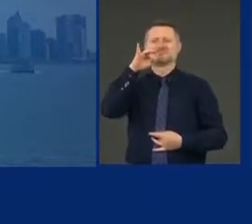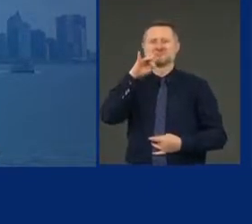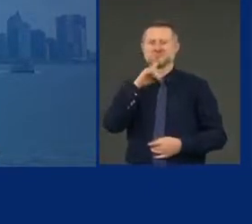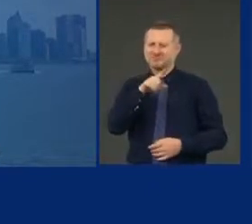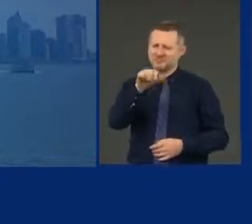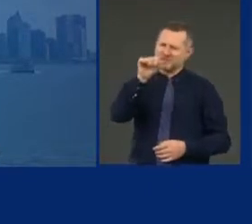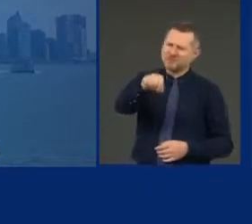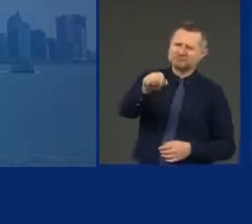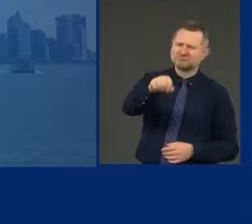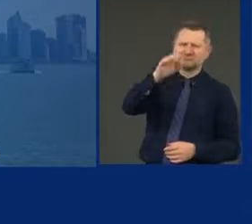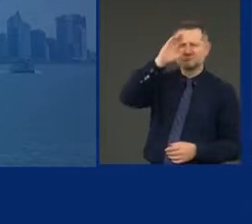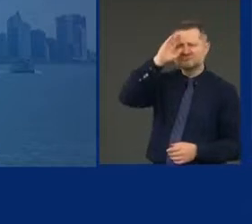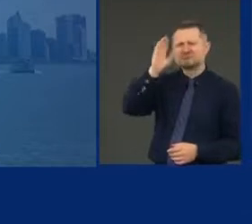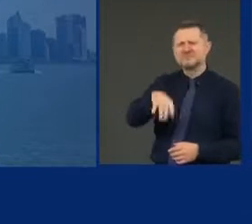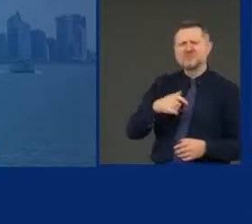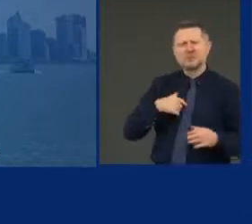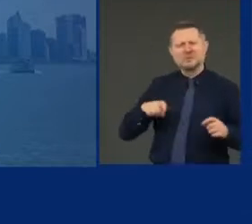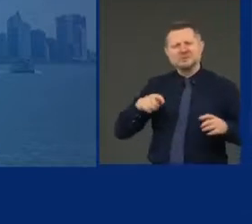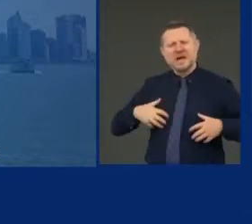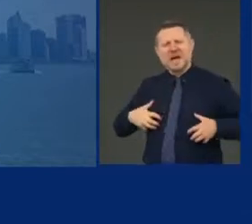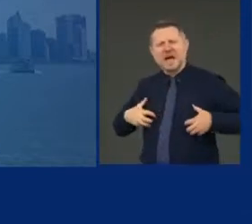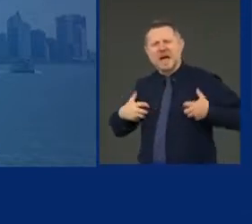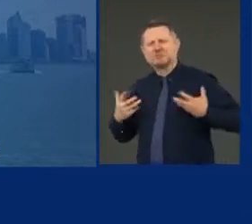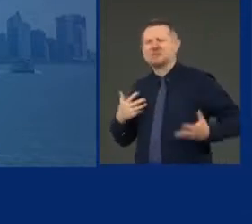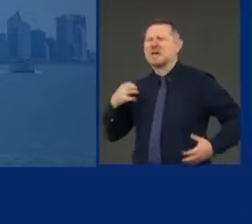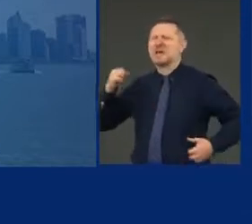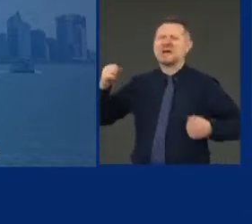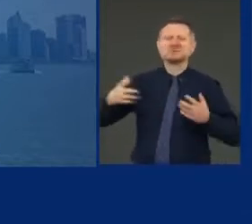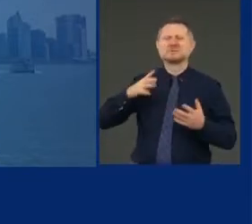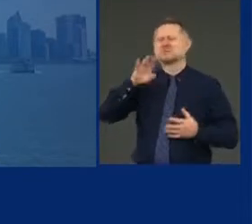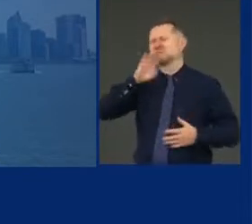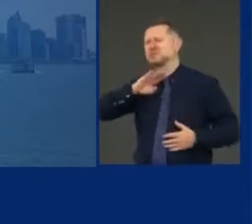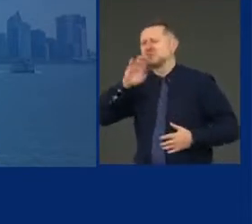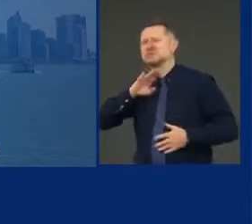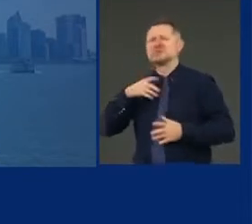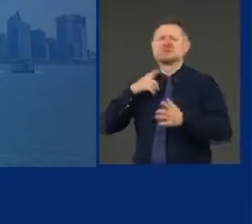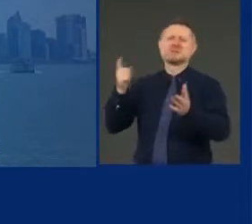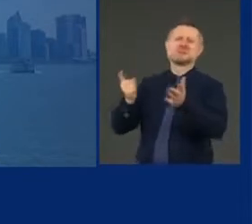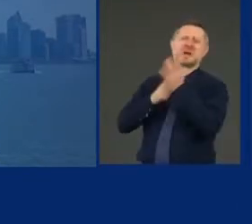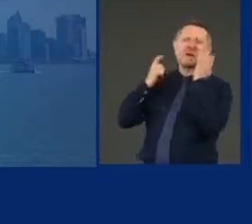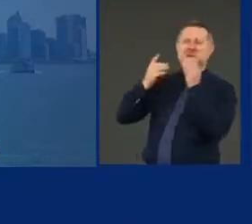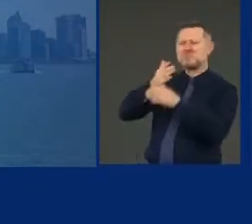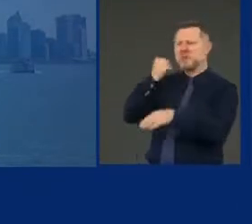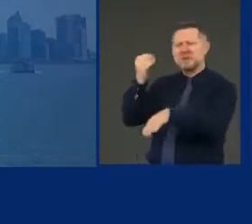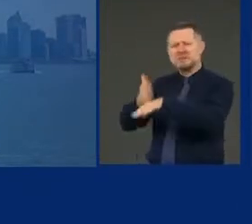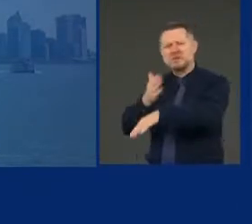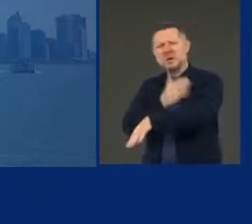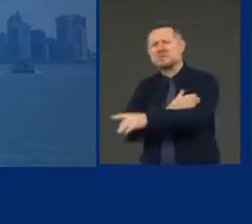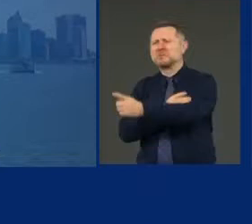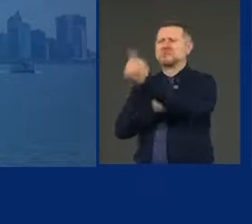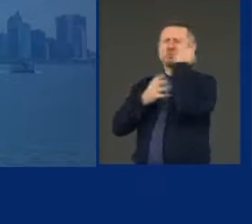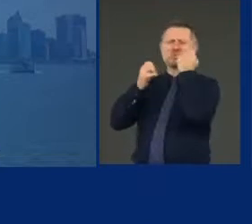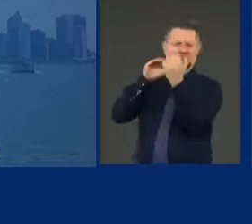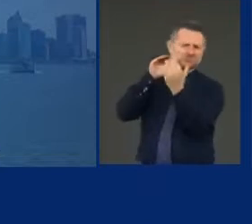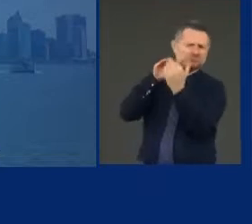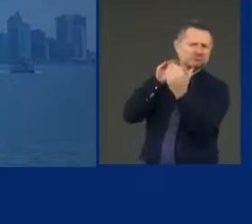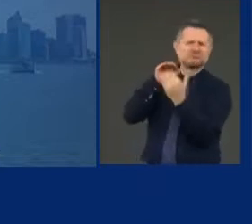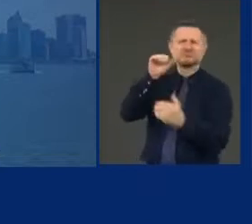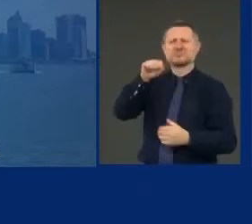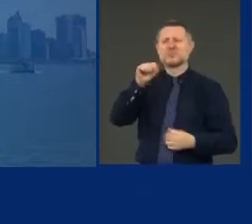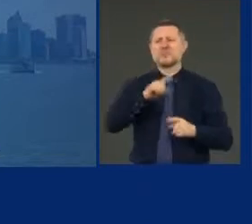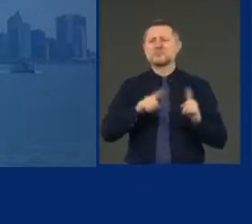outraged. Yes, be frustrated. Demand better. Demand justice. But not